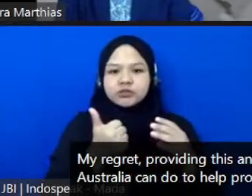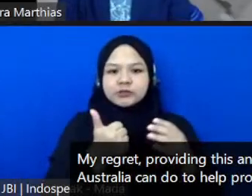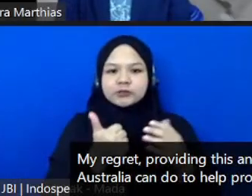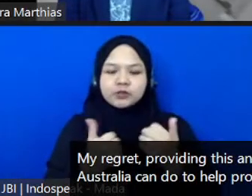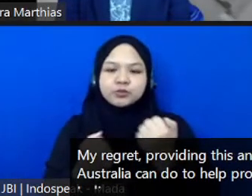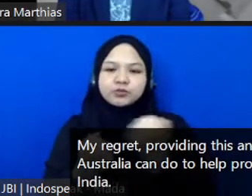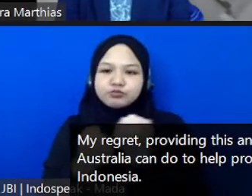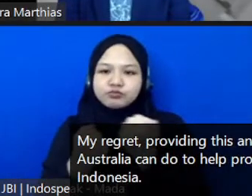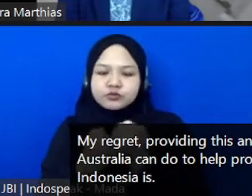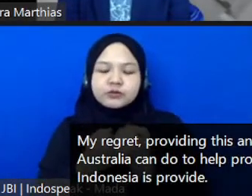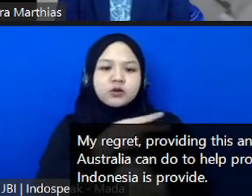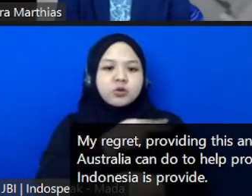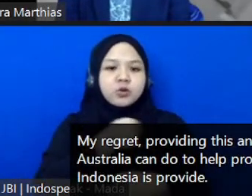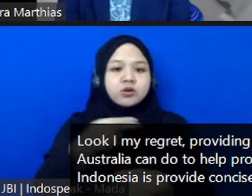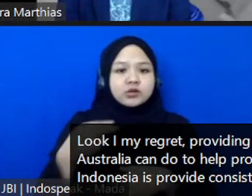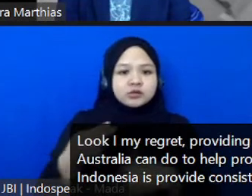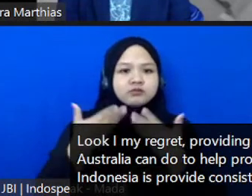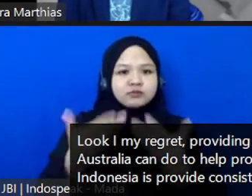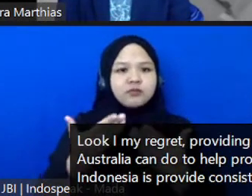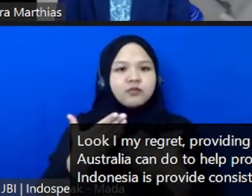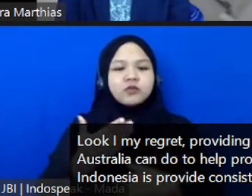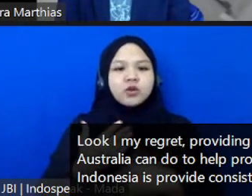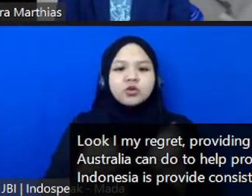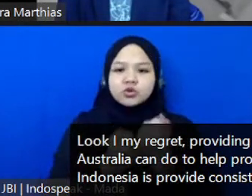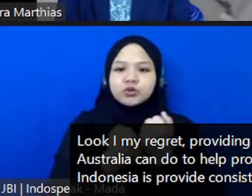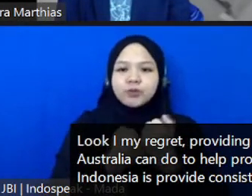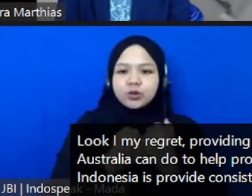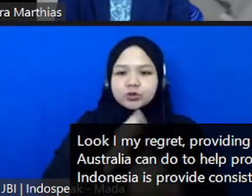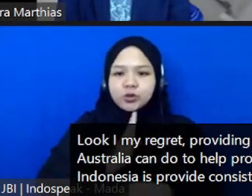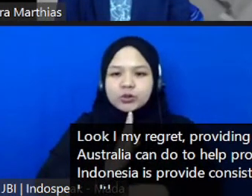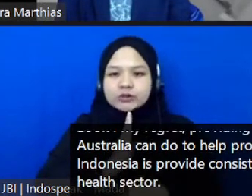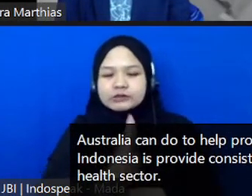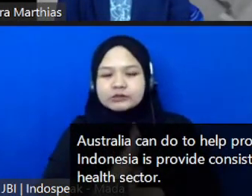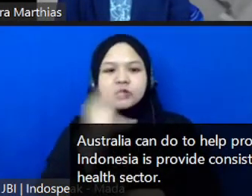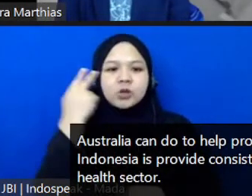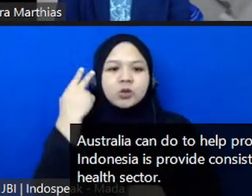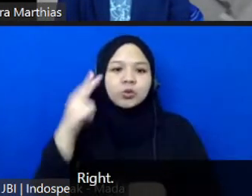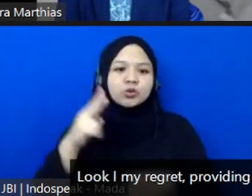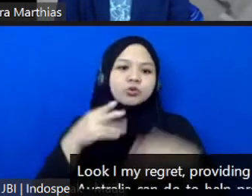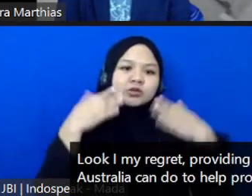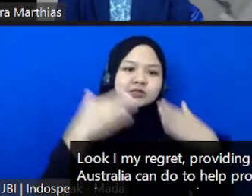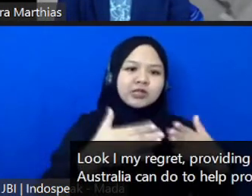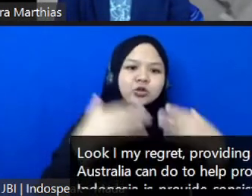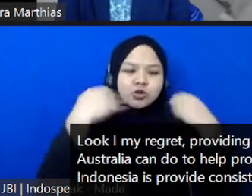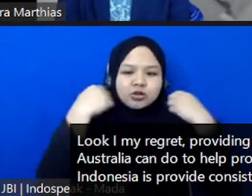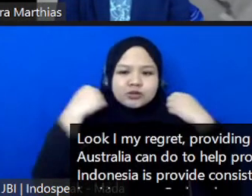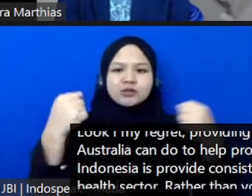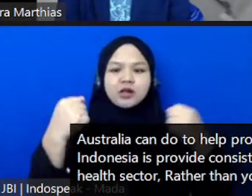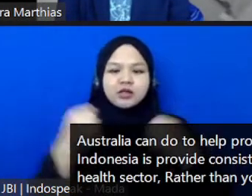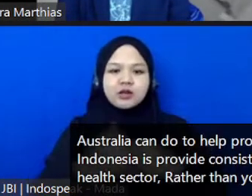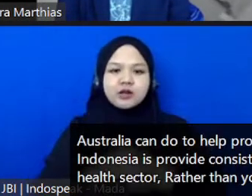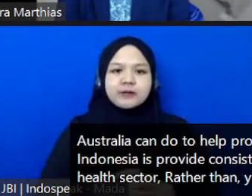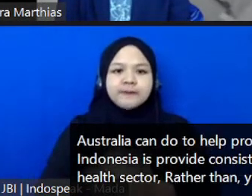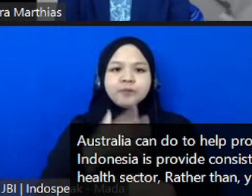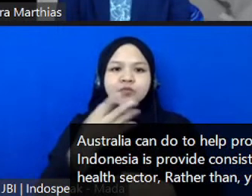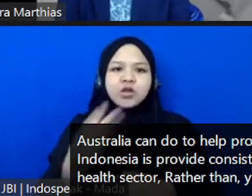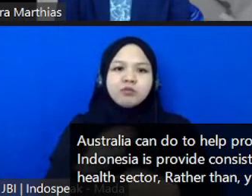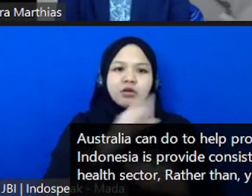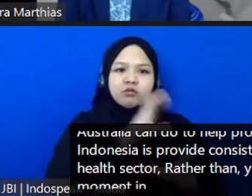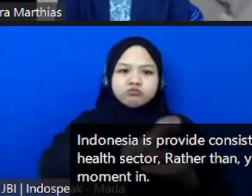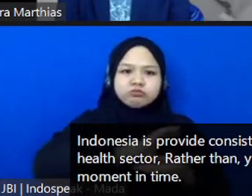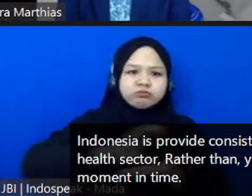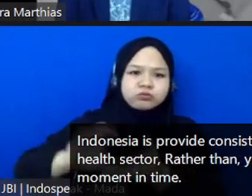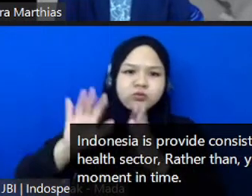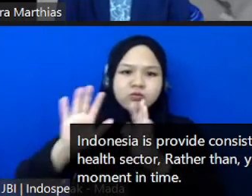in Indonesia is provide consistent support over time to the health sector, rather than investing a lot one moment in